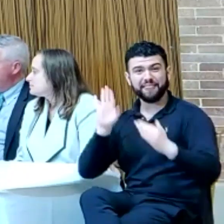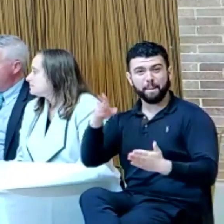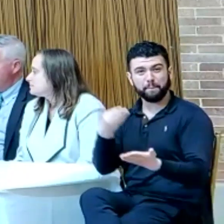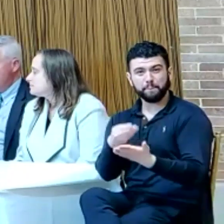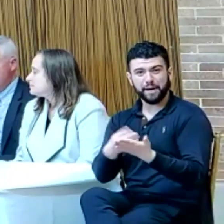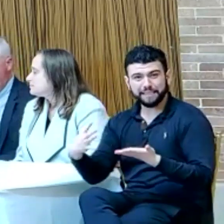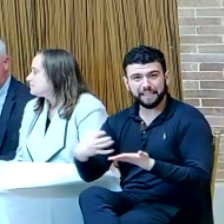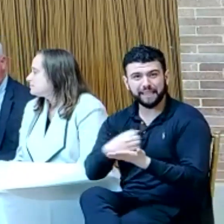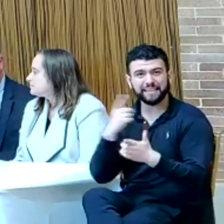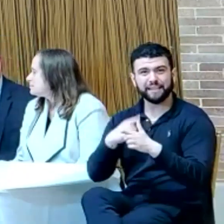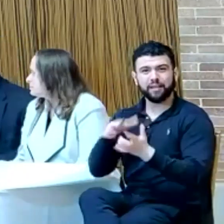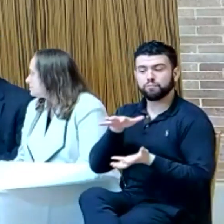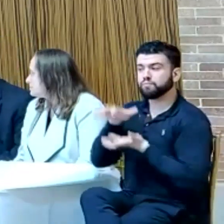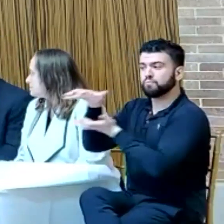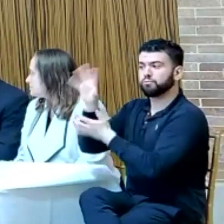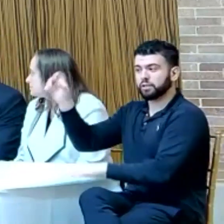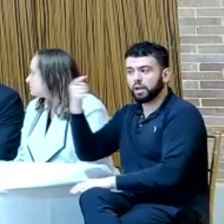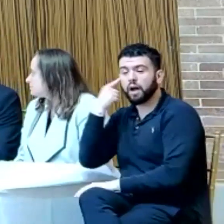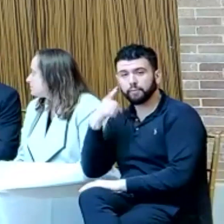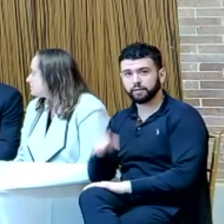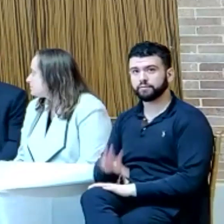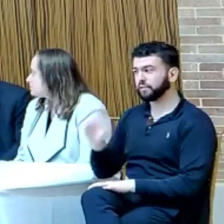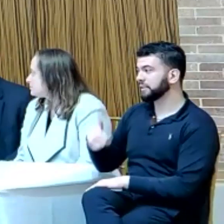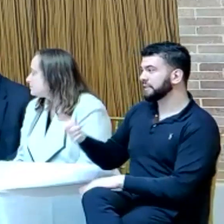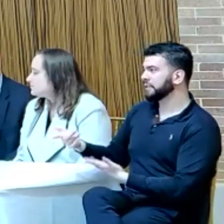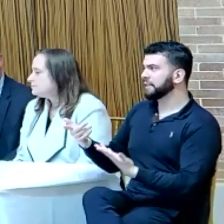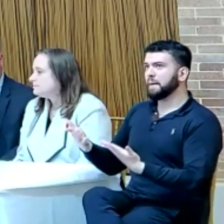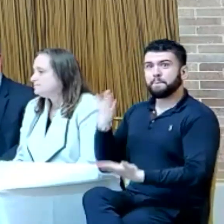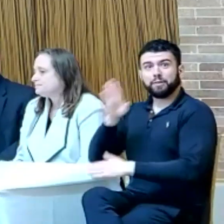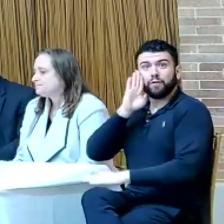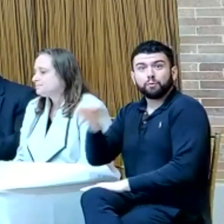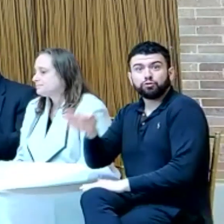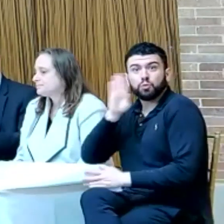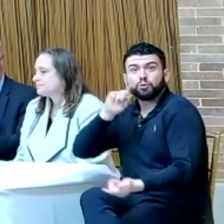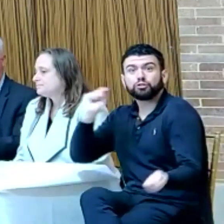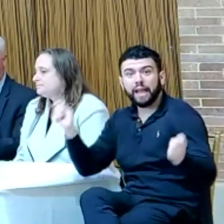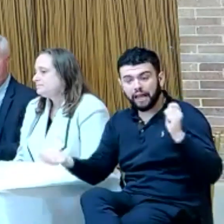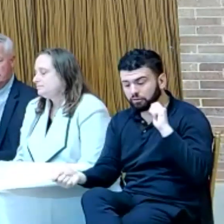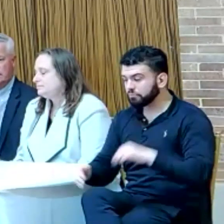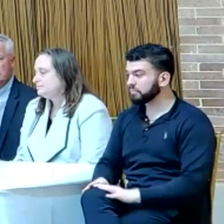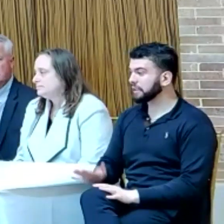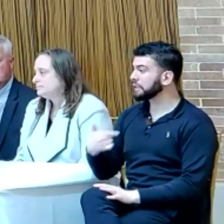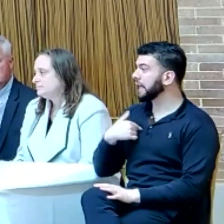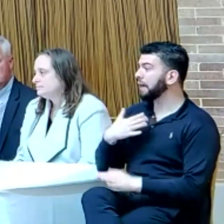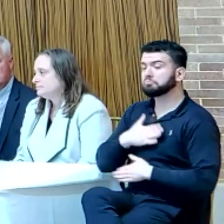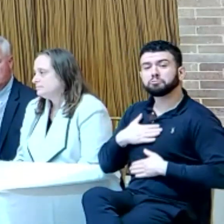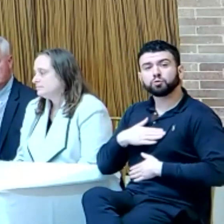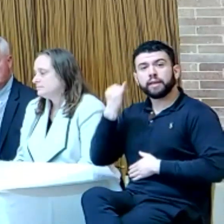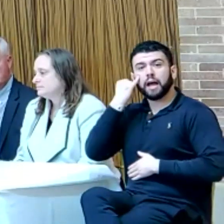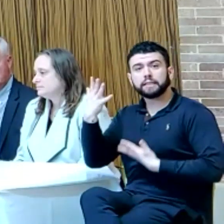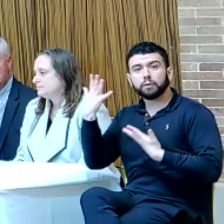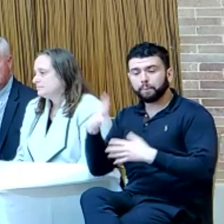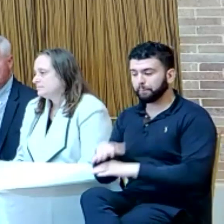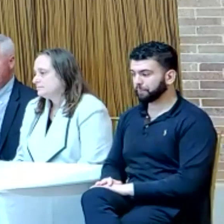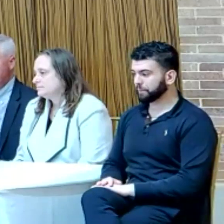government yeah so presently that's the case doesn't mean it has to be that way in the future because I like the idea right of maybe doing